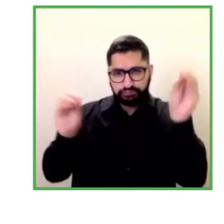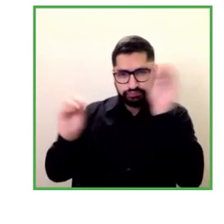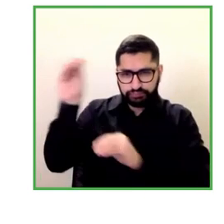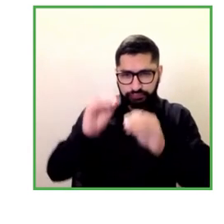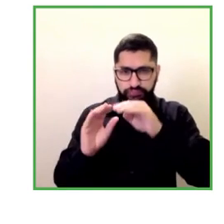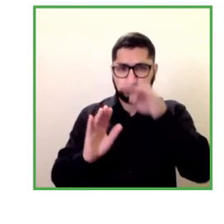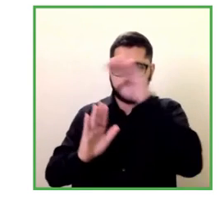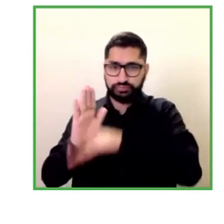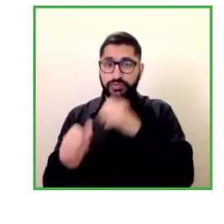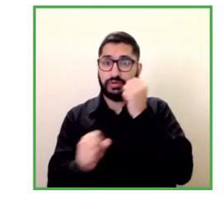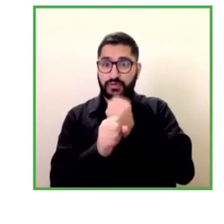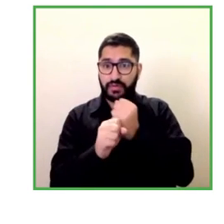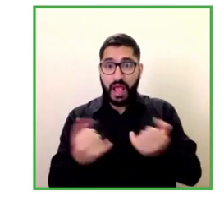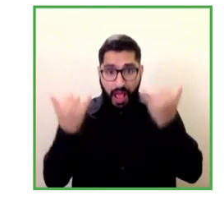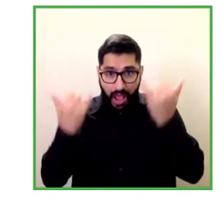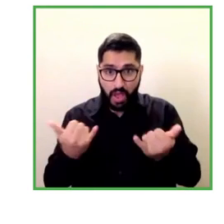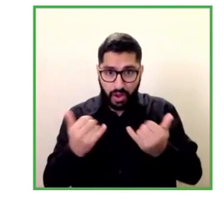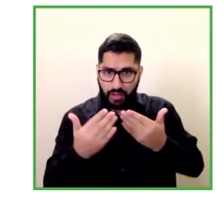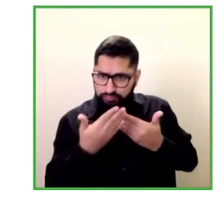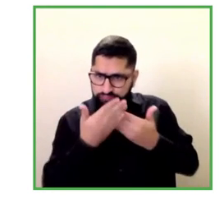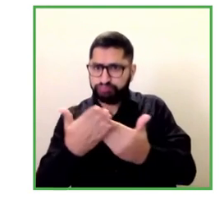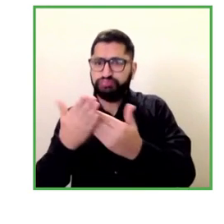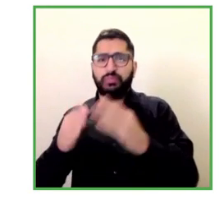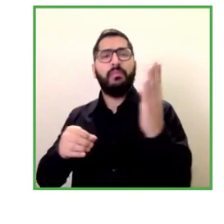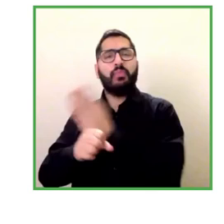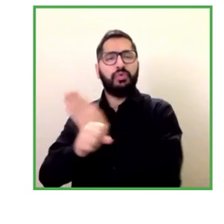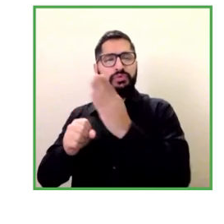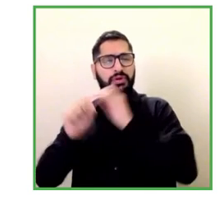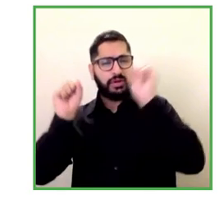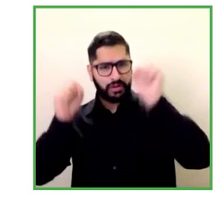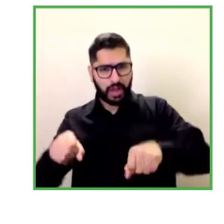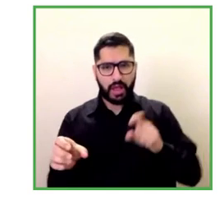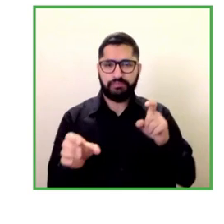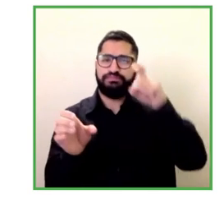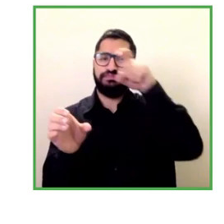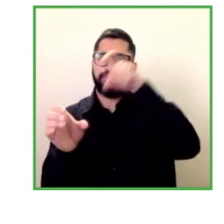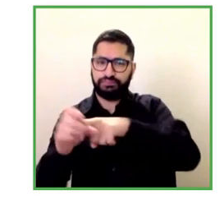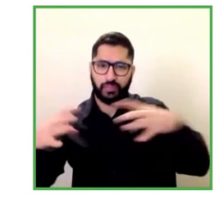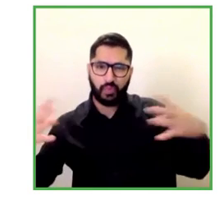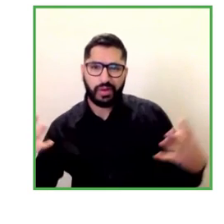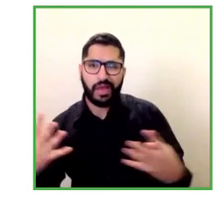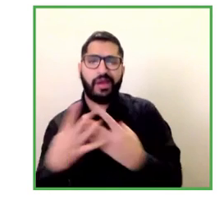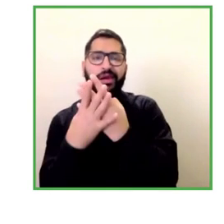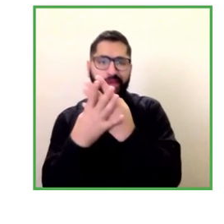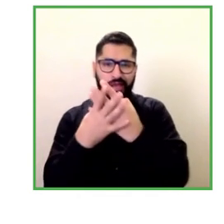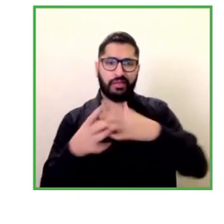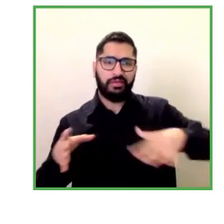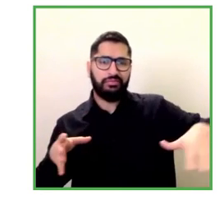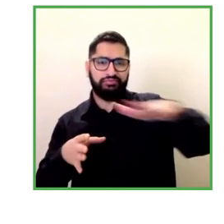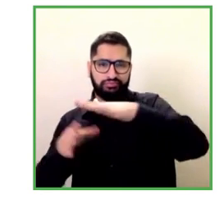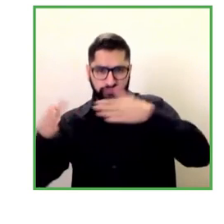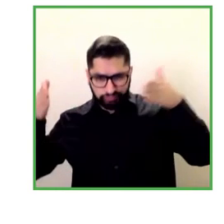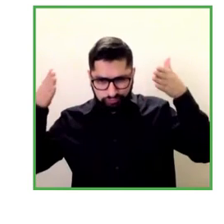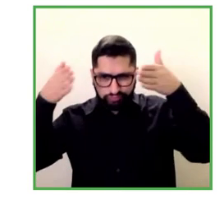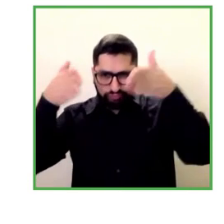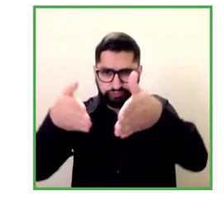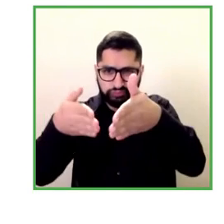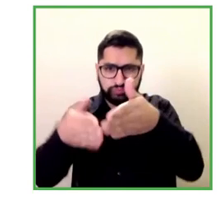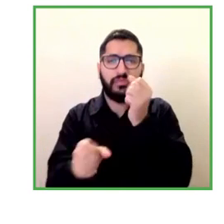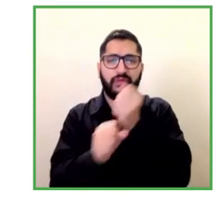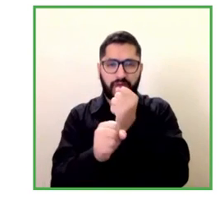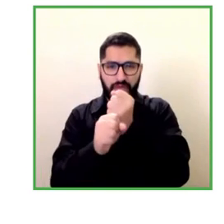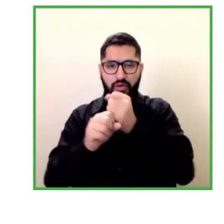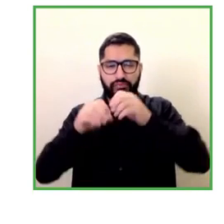the companies that we showed that could be a part of the network and that already have covered a part of the path, and in some cases are multinationals